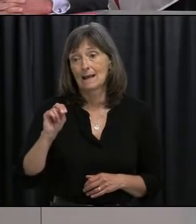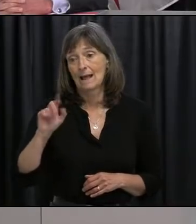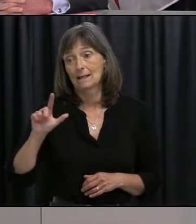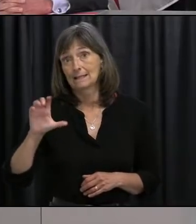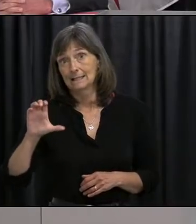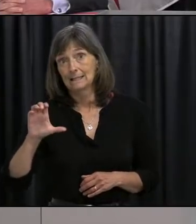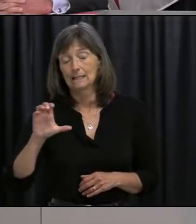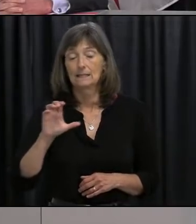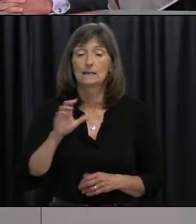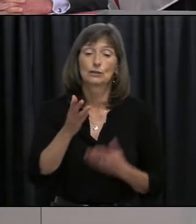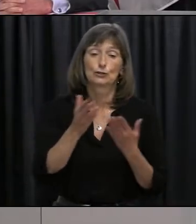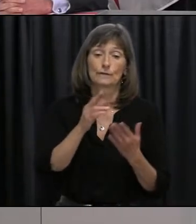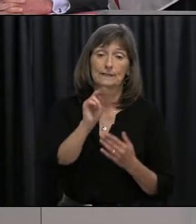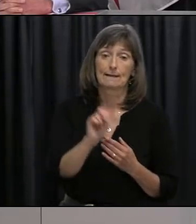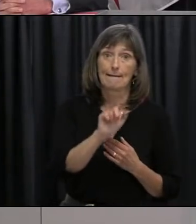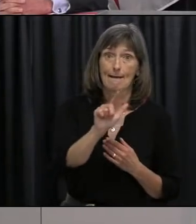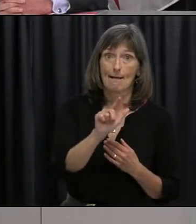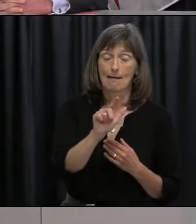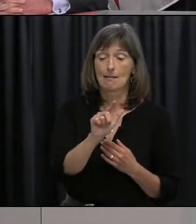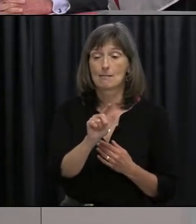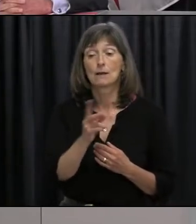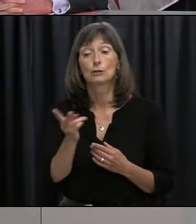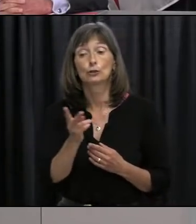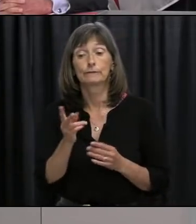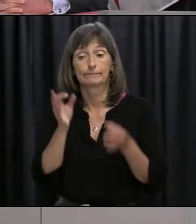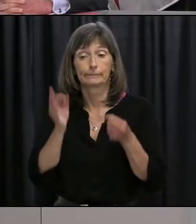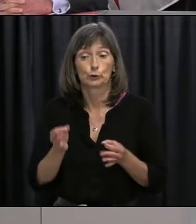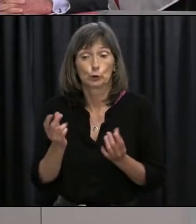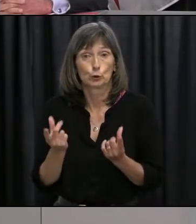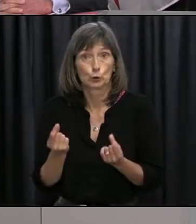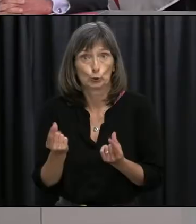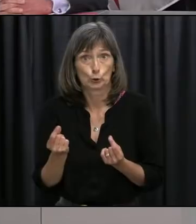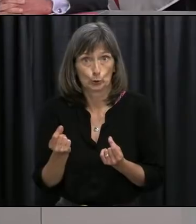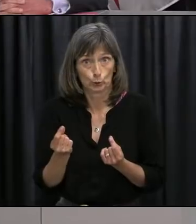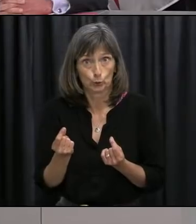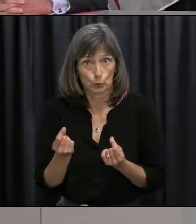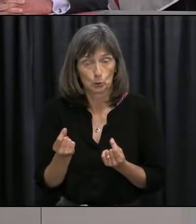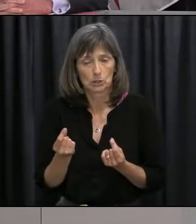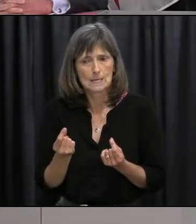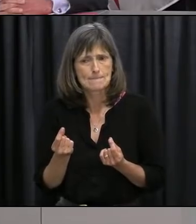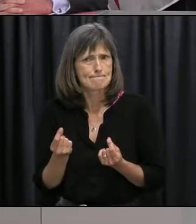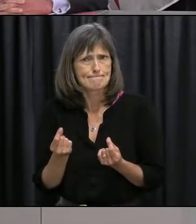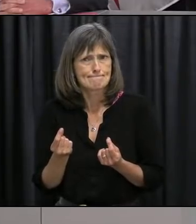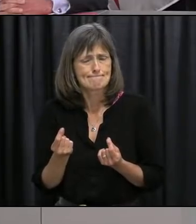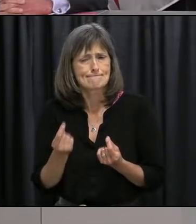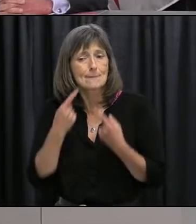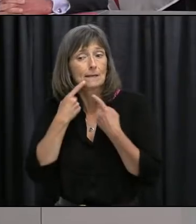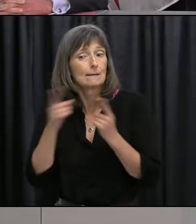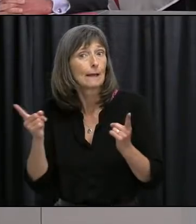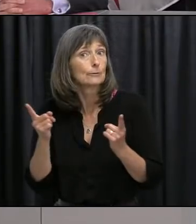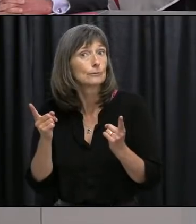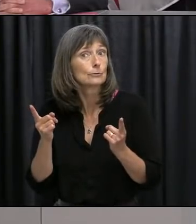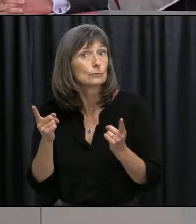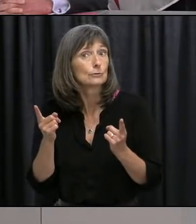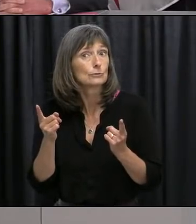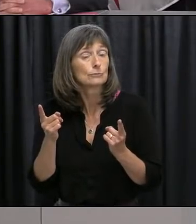what time those measures are going to be released to the public today, and what the measures entail? Will they be implemented